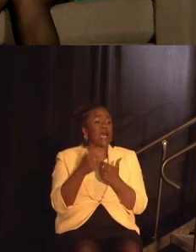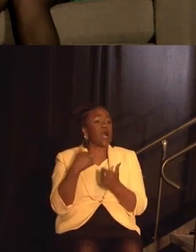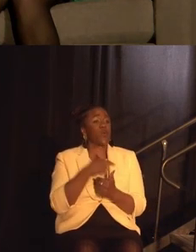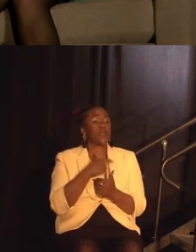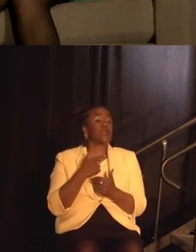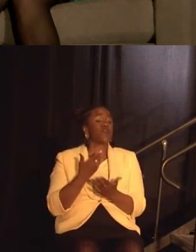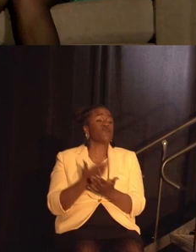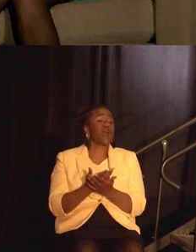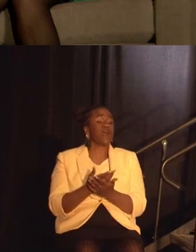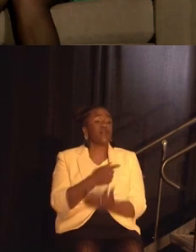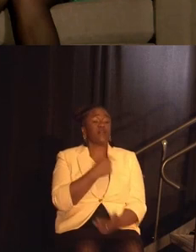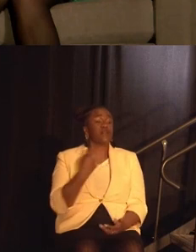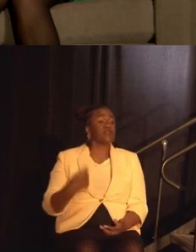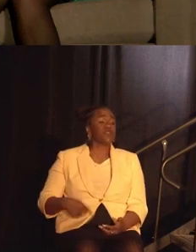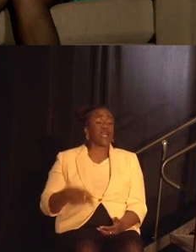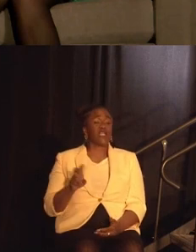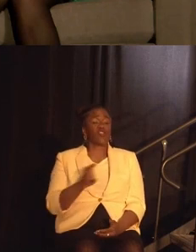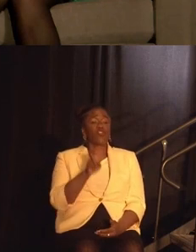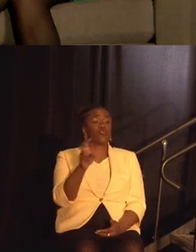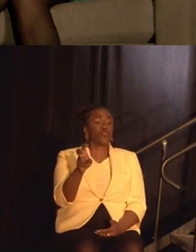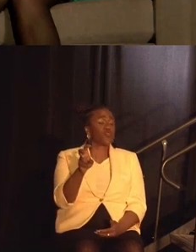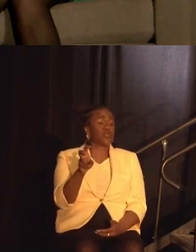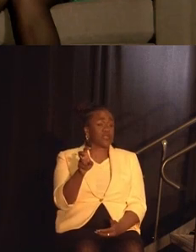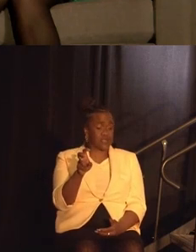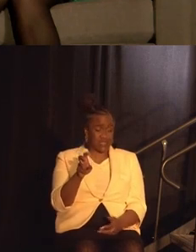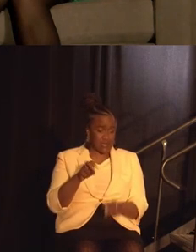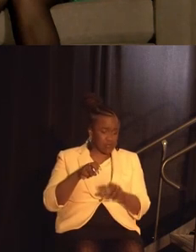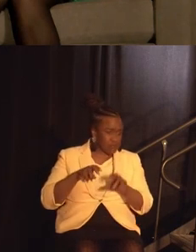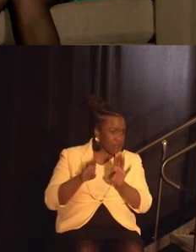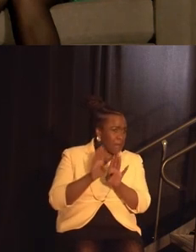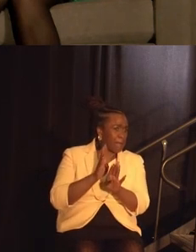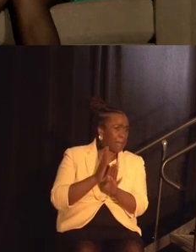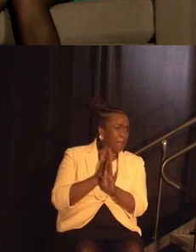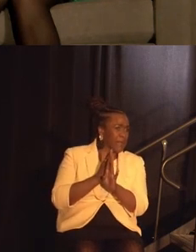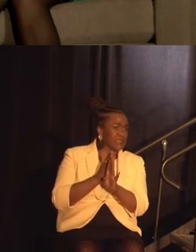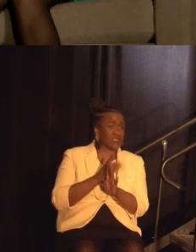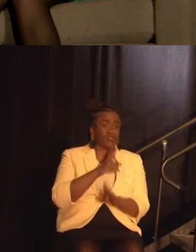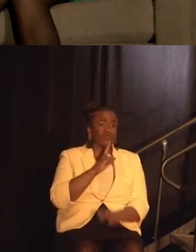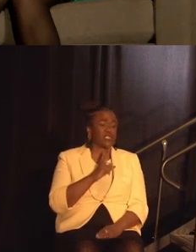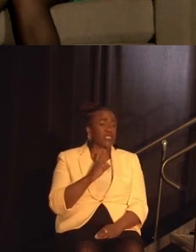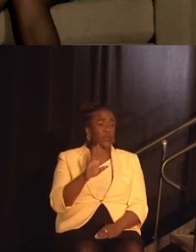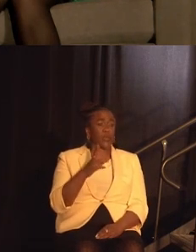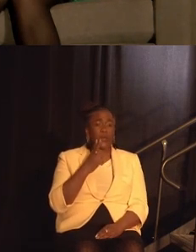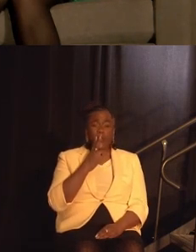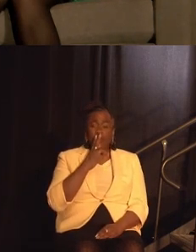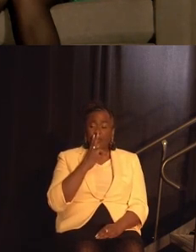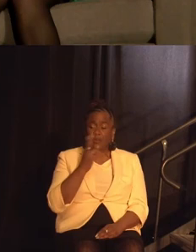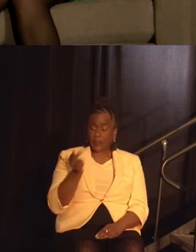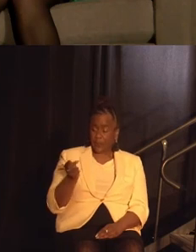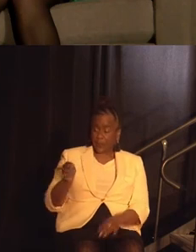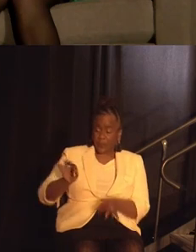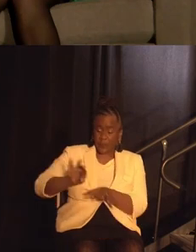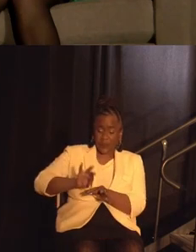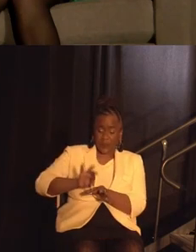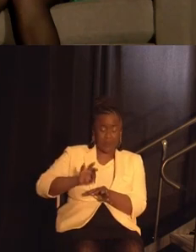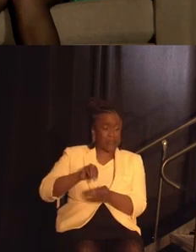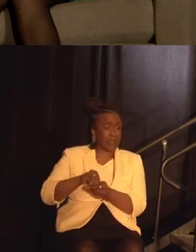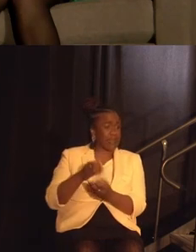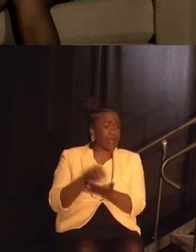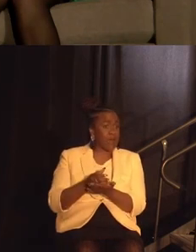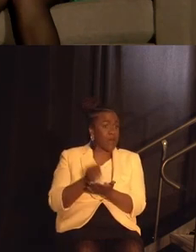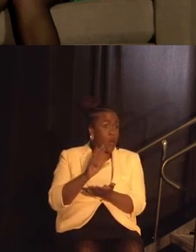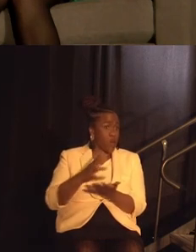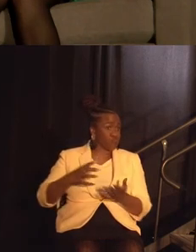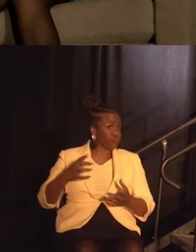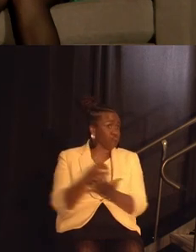tourist bus where you have to fan yourself with your $10 gambling voucher and put your cigarette out in a Dixie cup. Or if you hit it big, like